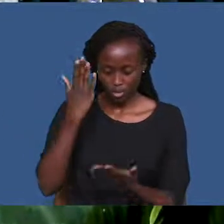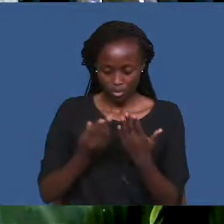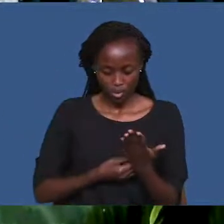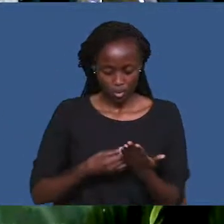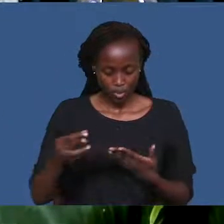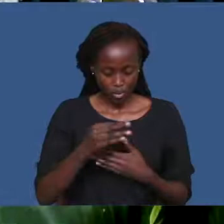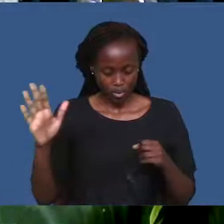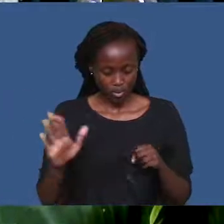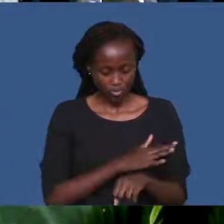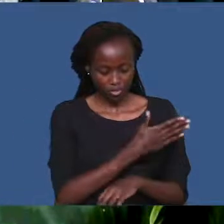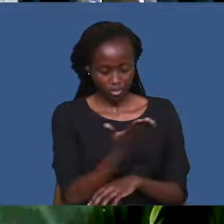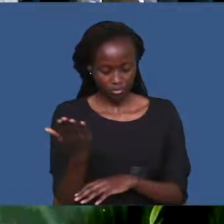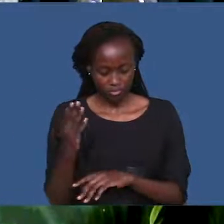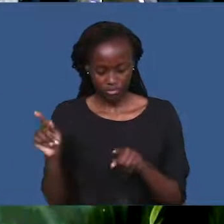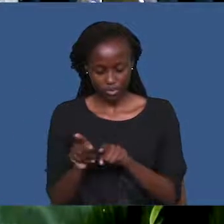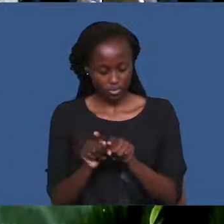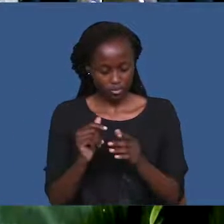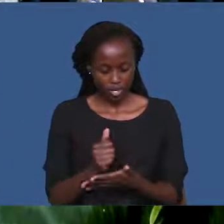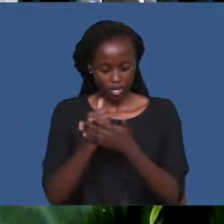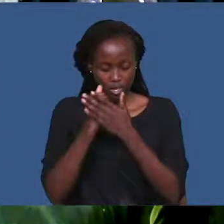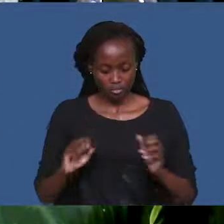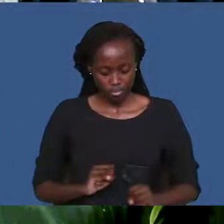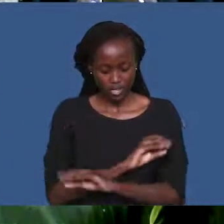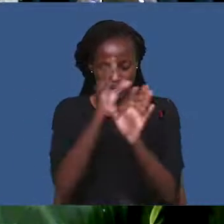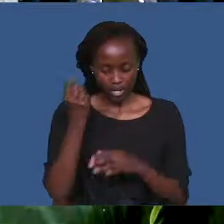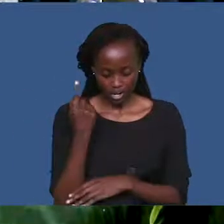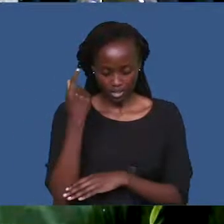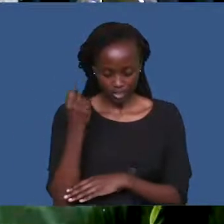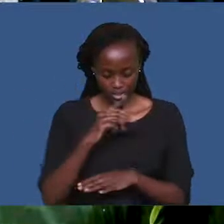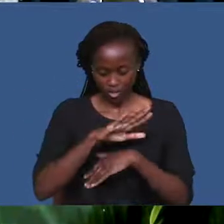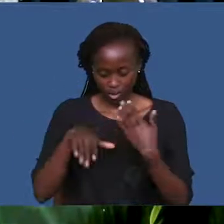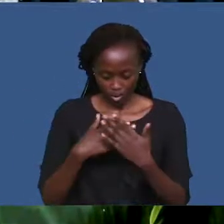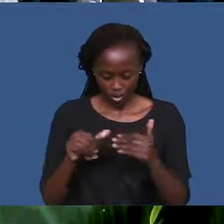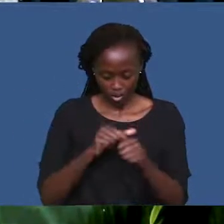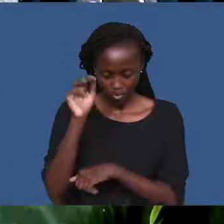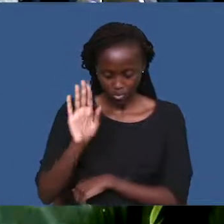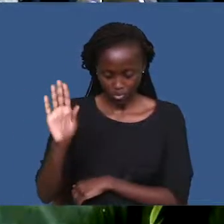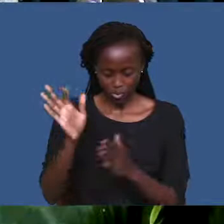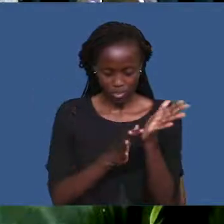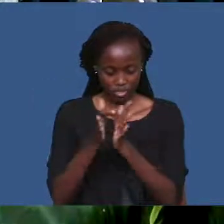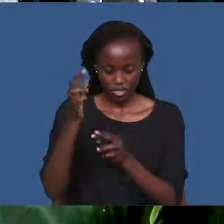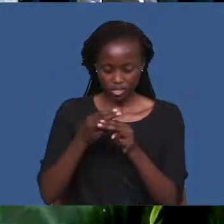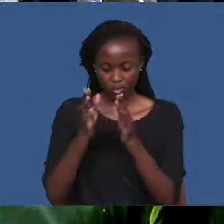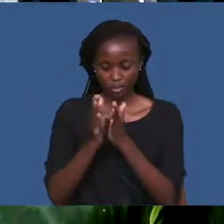hover around here and give us clarity into your matters. In Jesus' name we pray, amen.